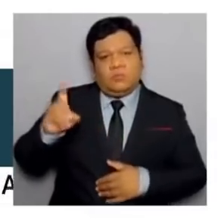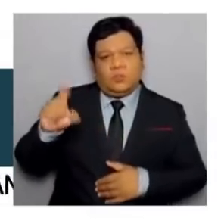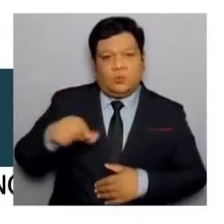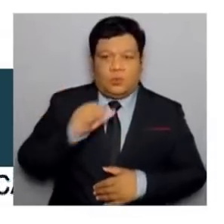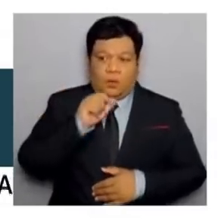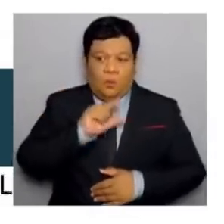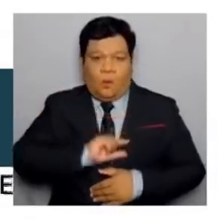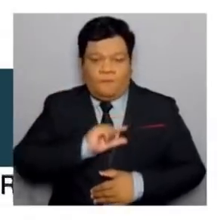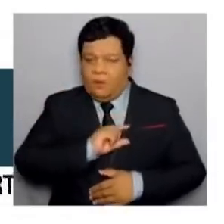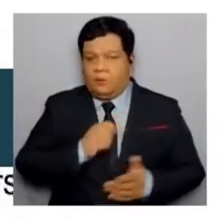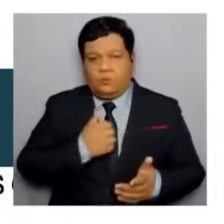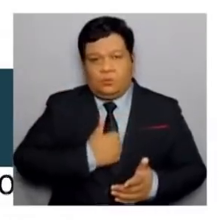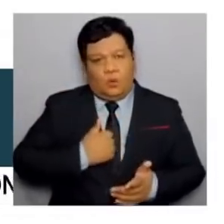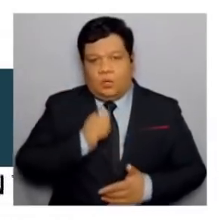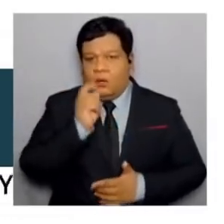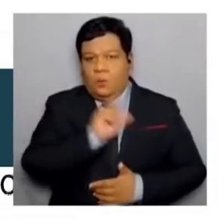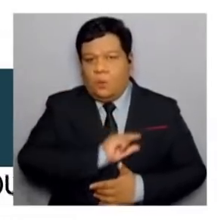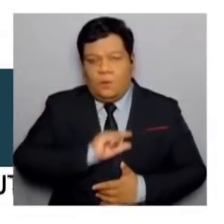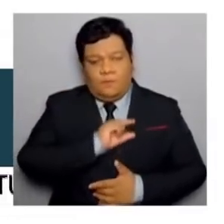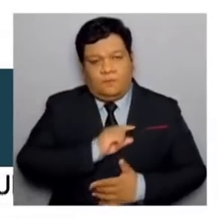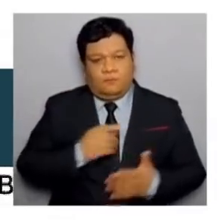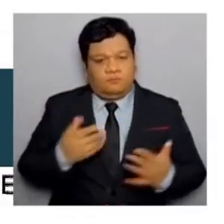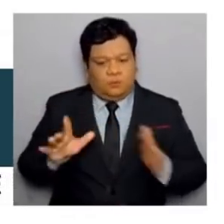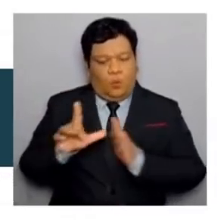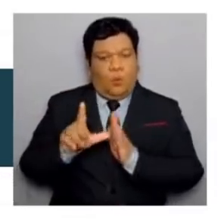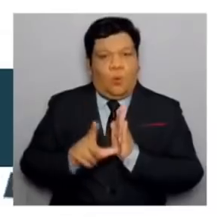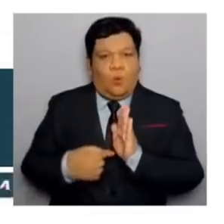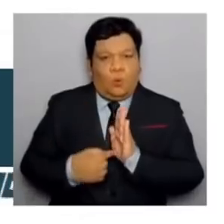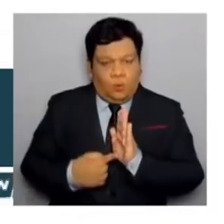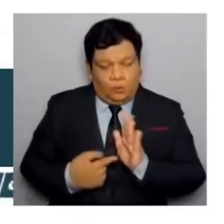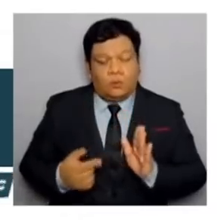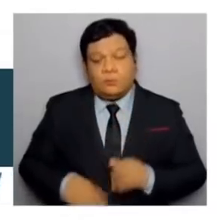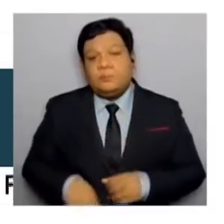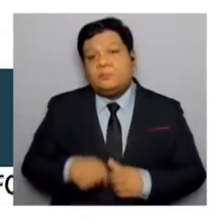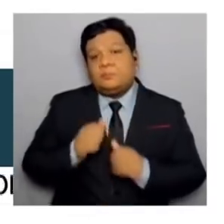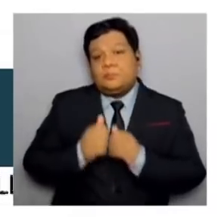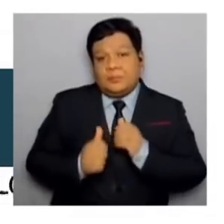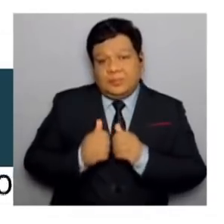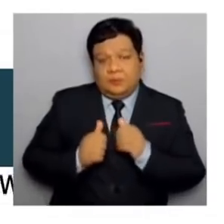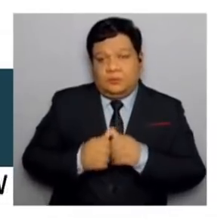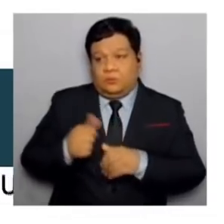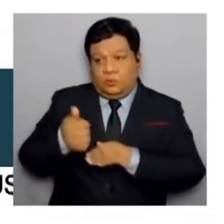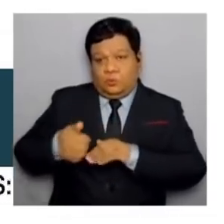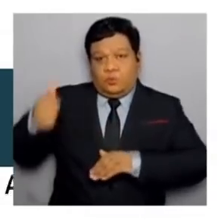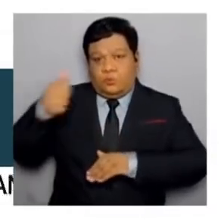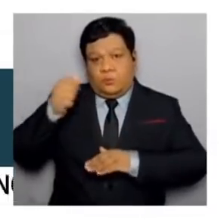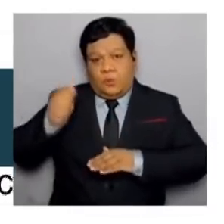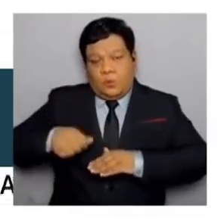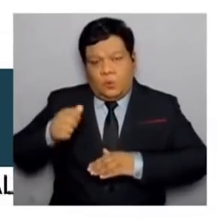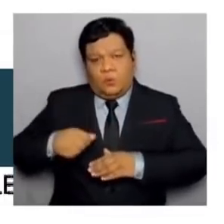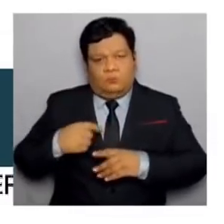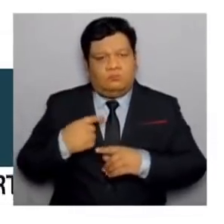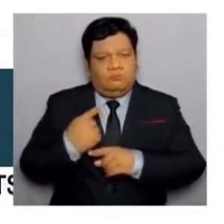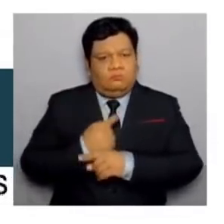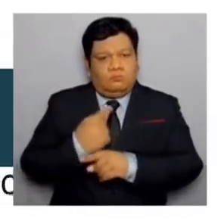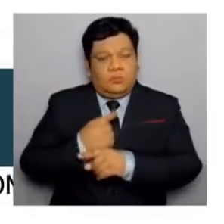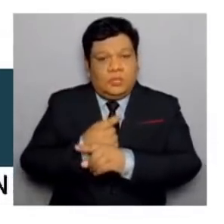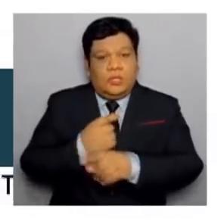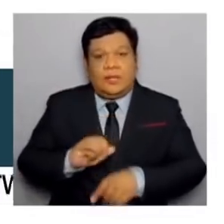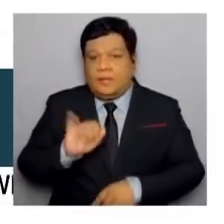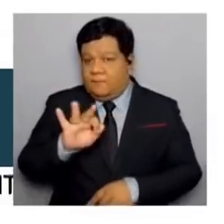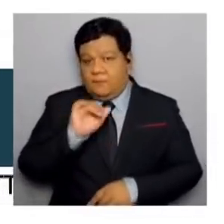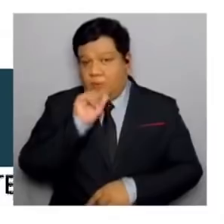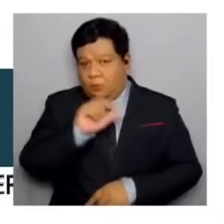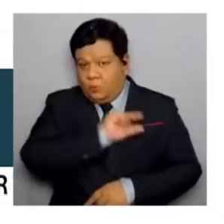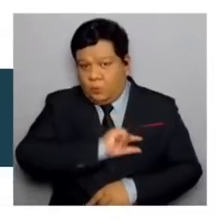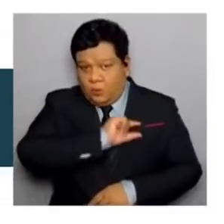hindi ka qualified. So, simple as that. So, ibig sabihin po niyan, that is why the Supreme Court has been very consistent. If you are not qualified, if you are